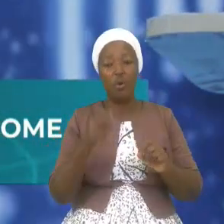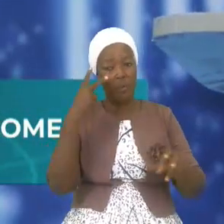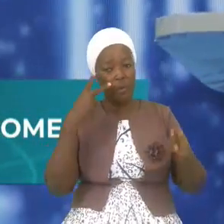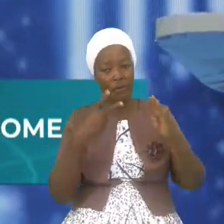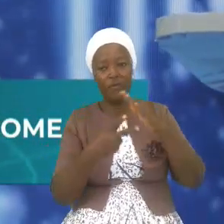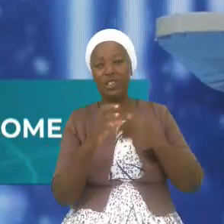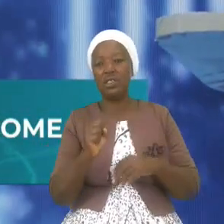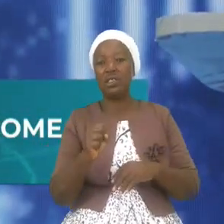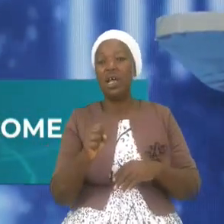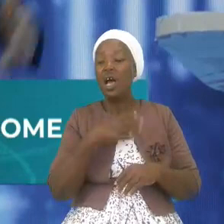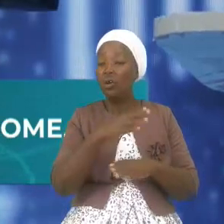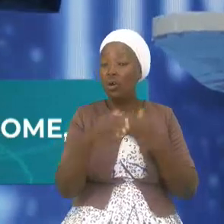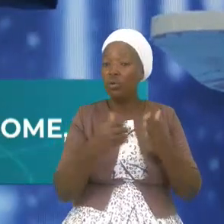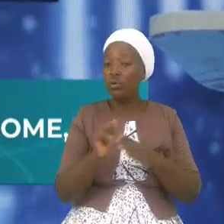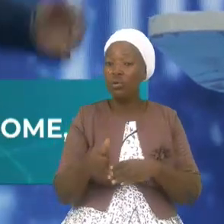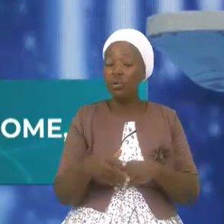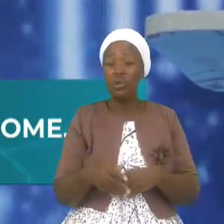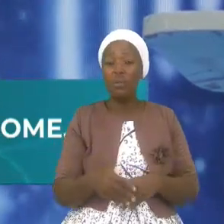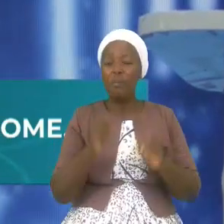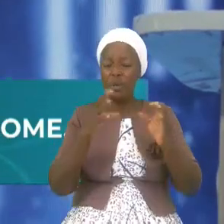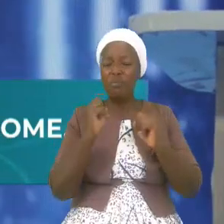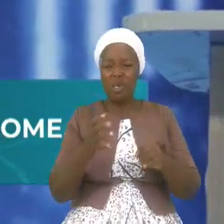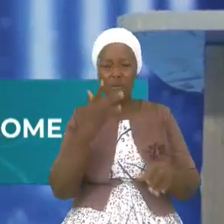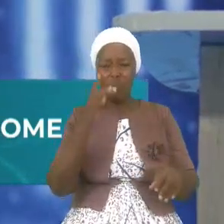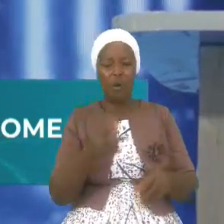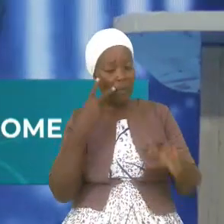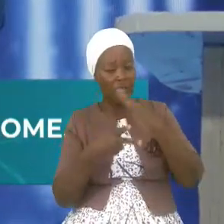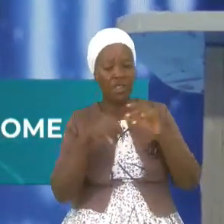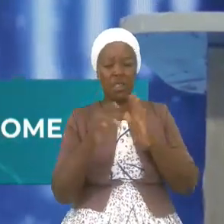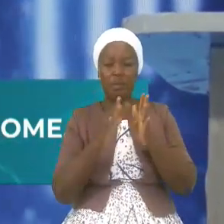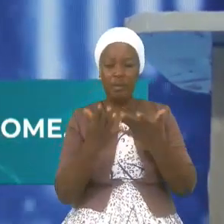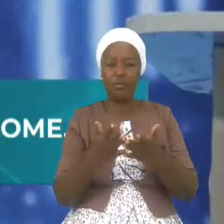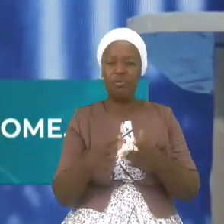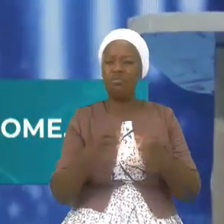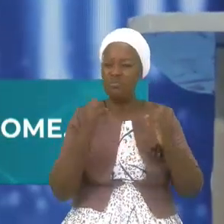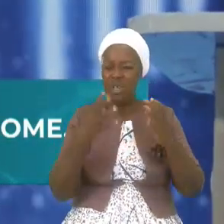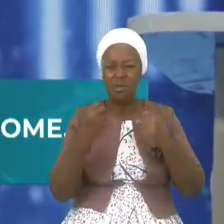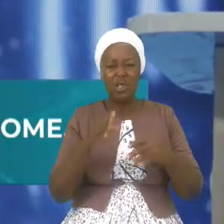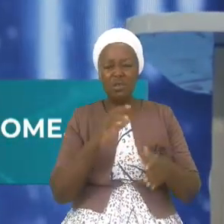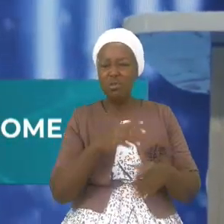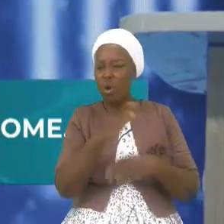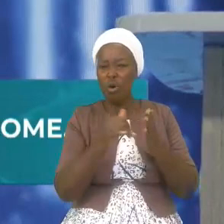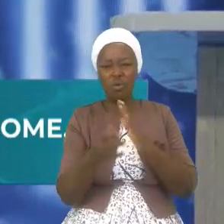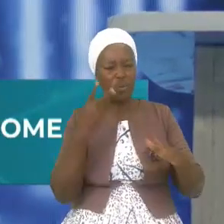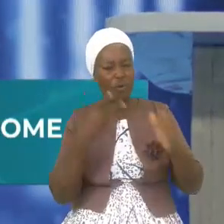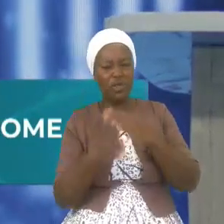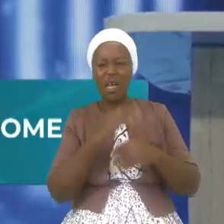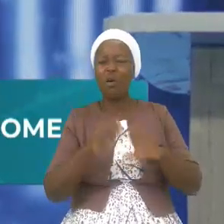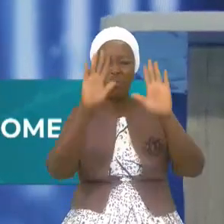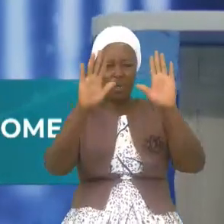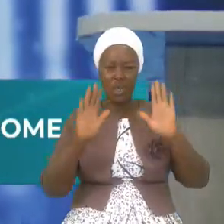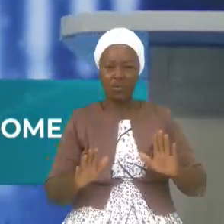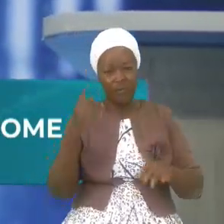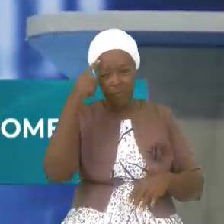Belshazzar, awesome. For believers, awesome. For you tonight, the blessing of God, the promise